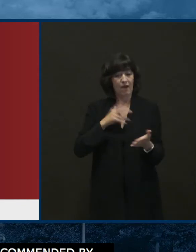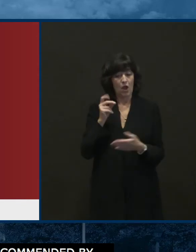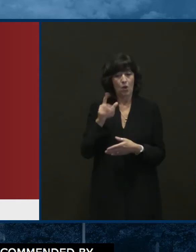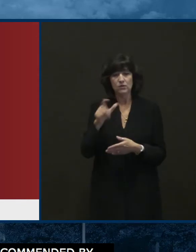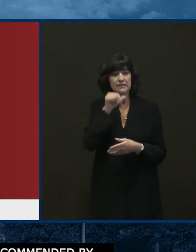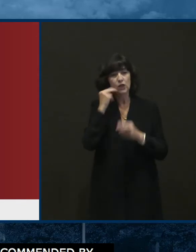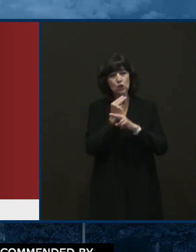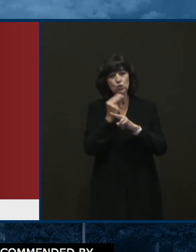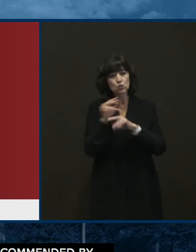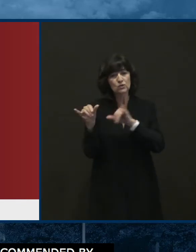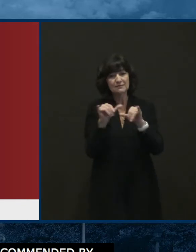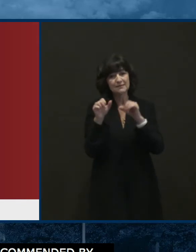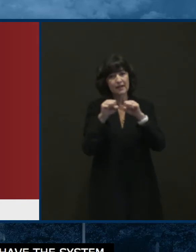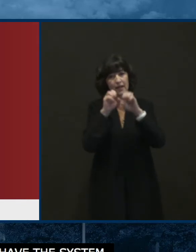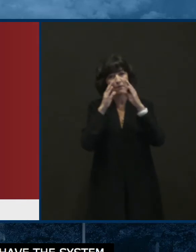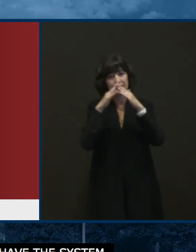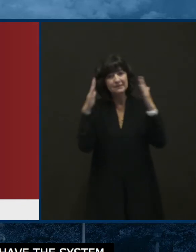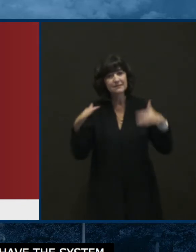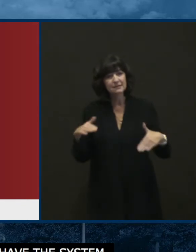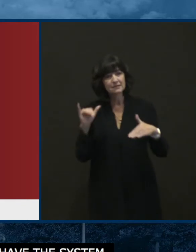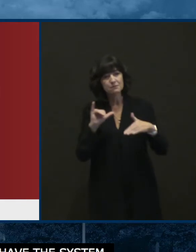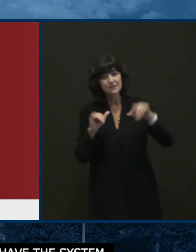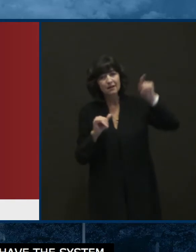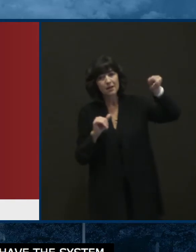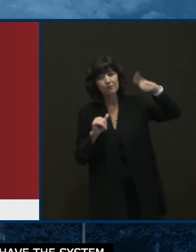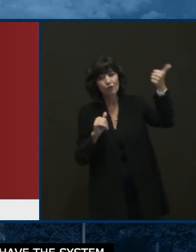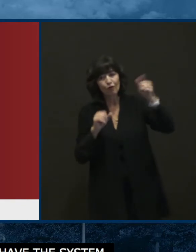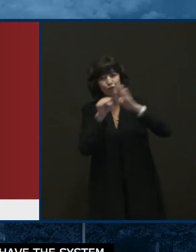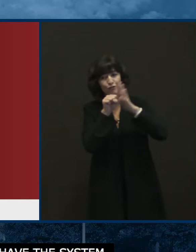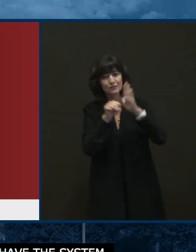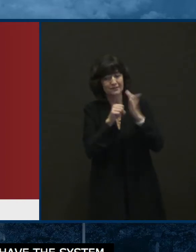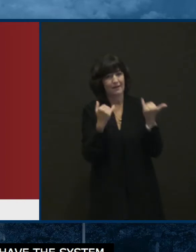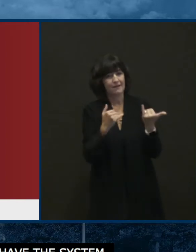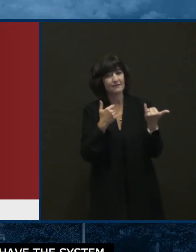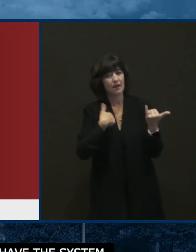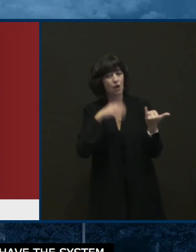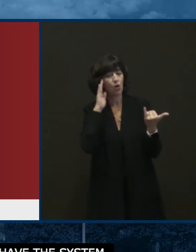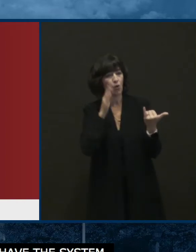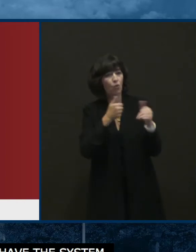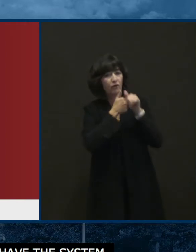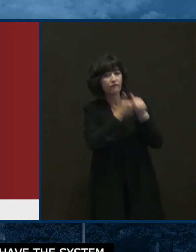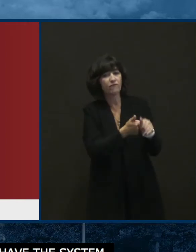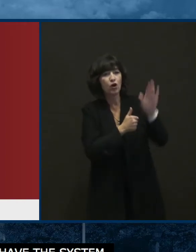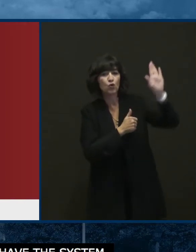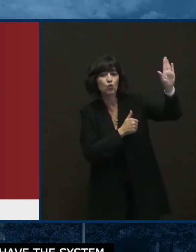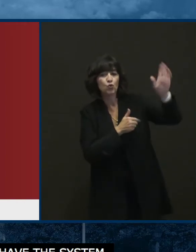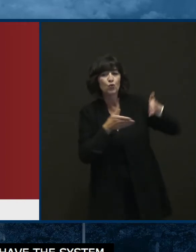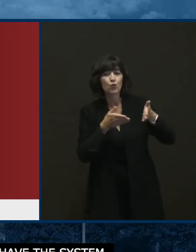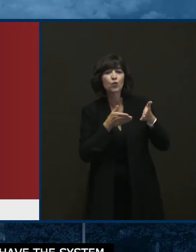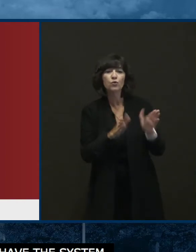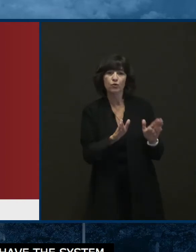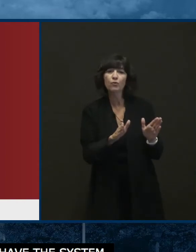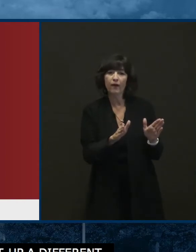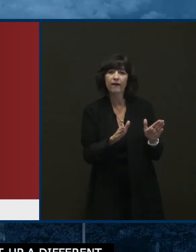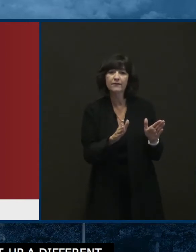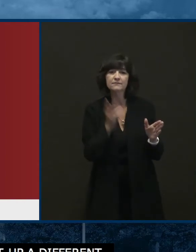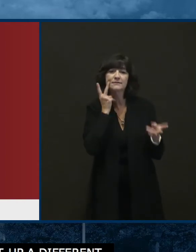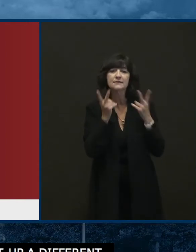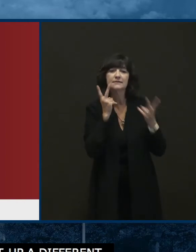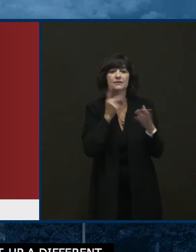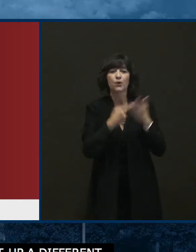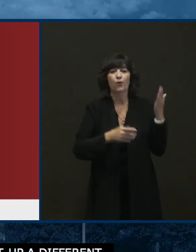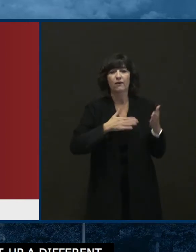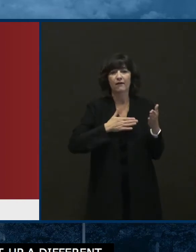up a different database, and that's going to be a good and helpful thing for everyone to make those numbers more meaningful, because as you